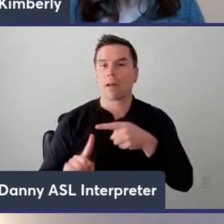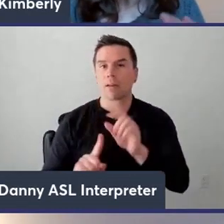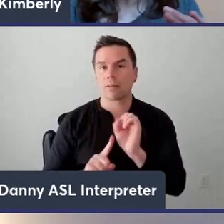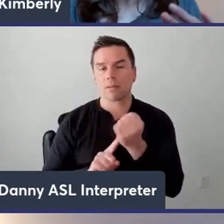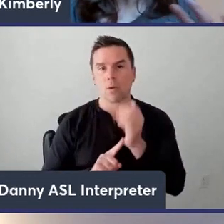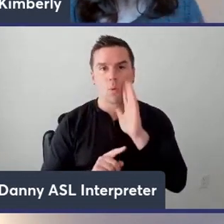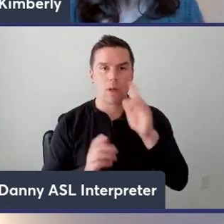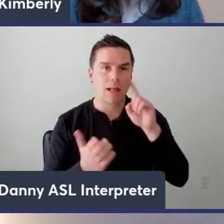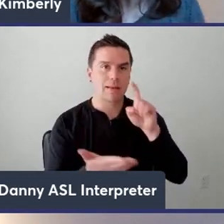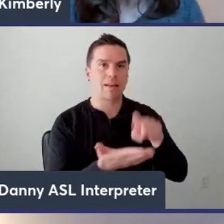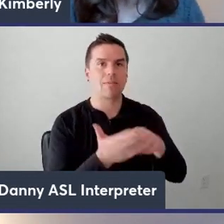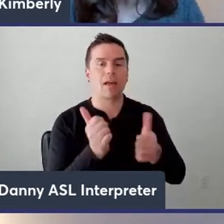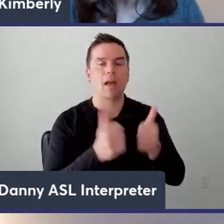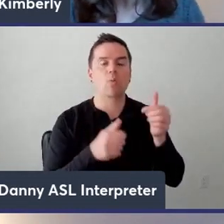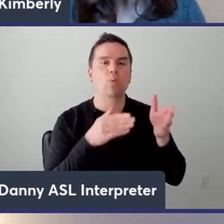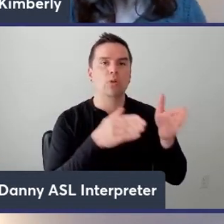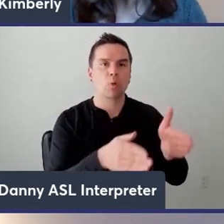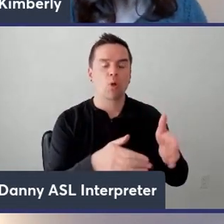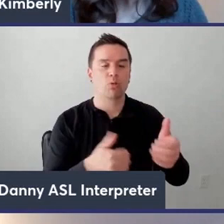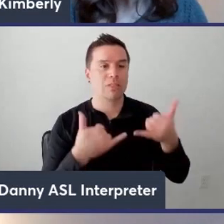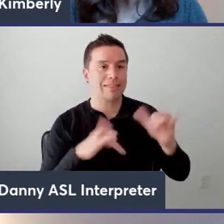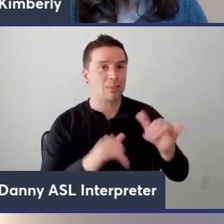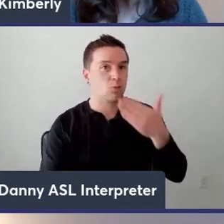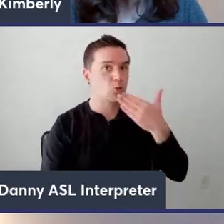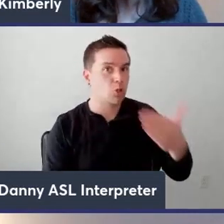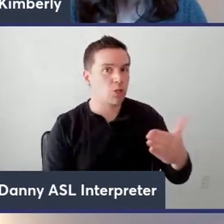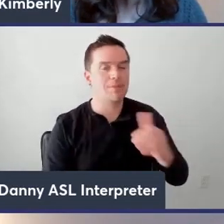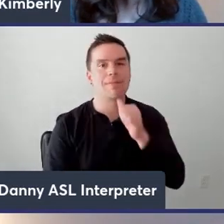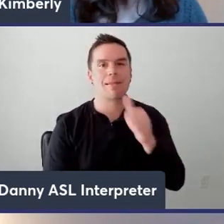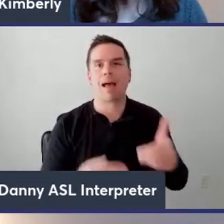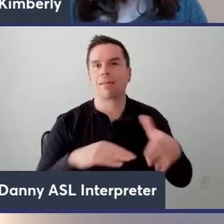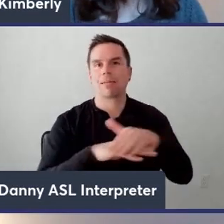which roads are intact and not underwater.